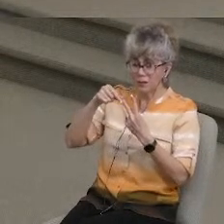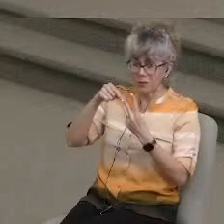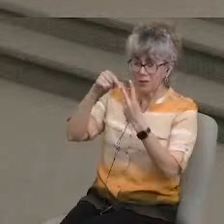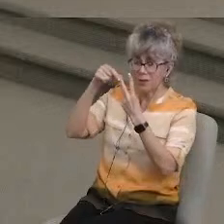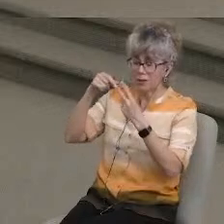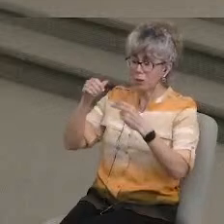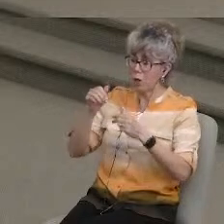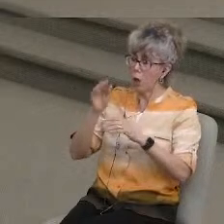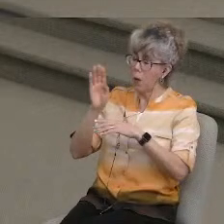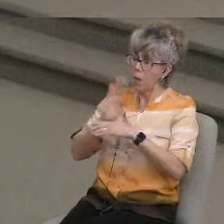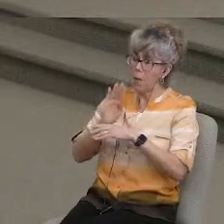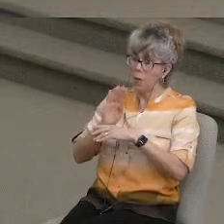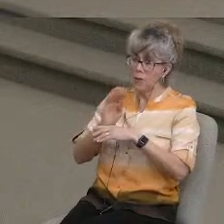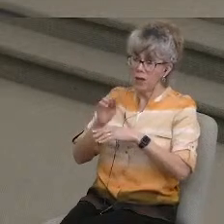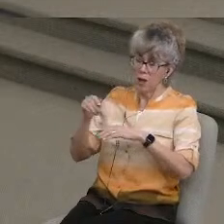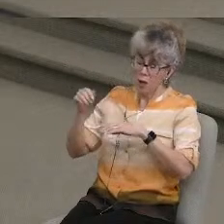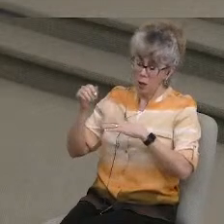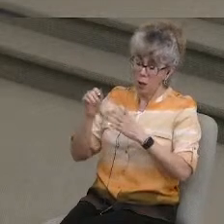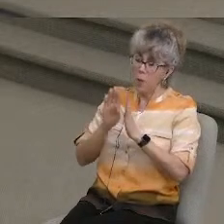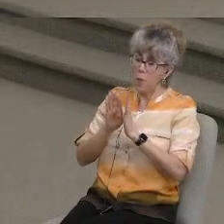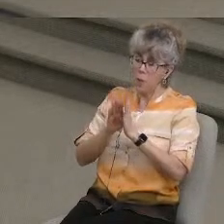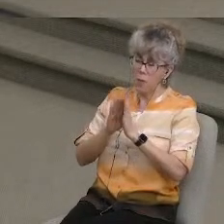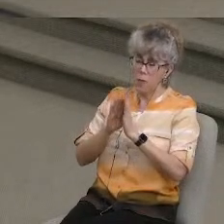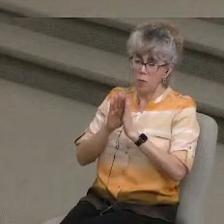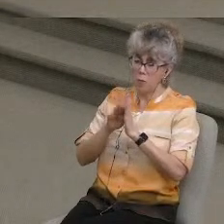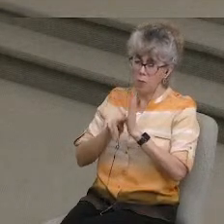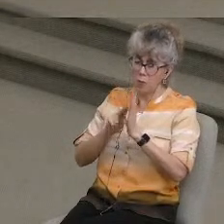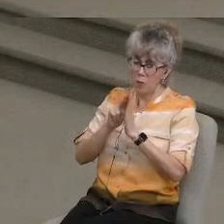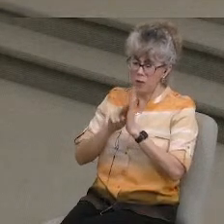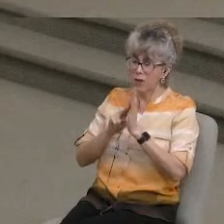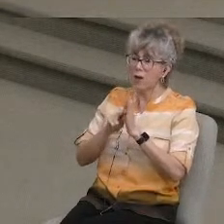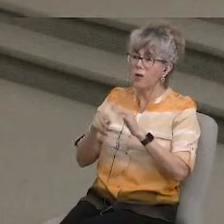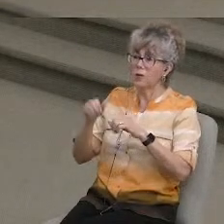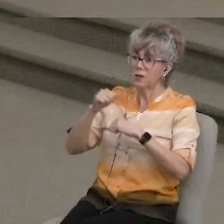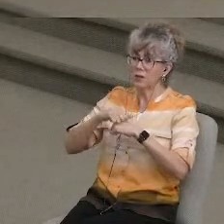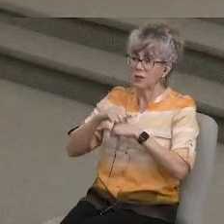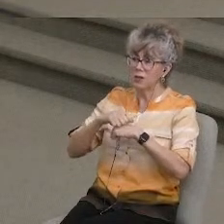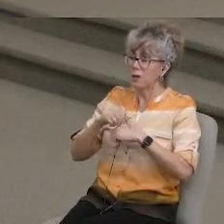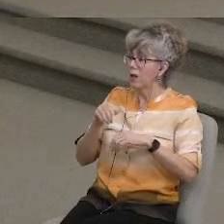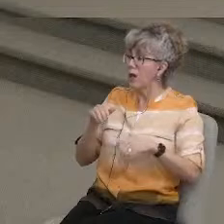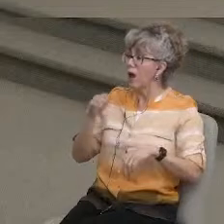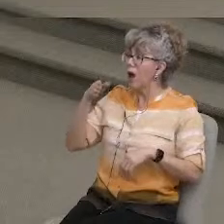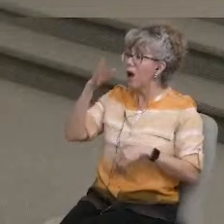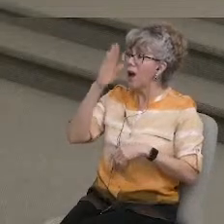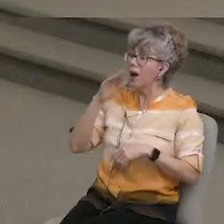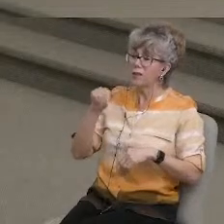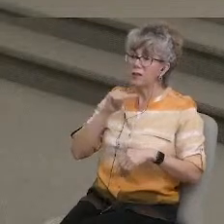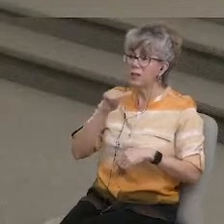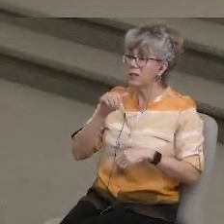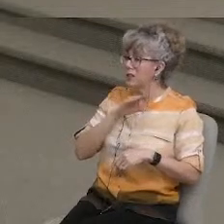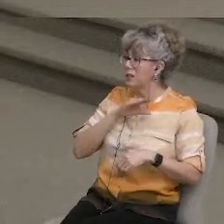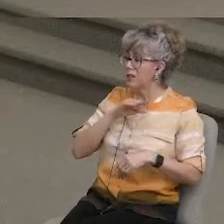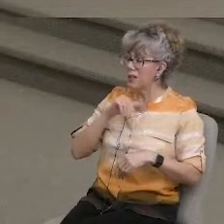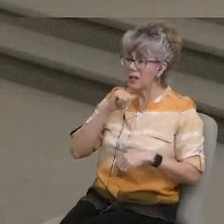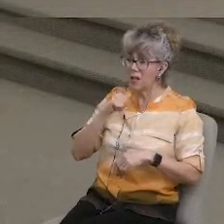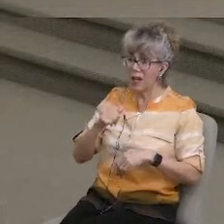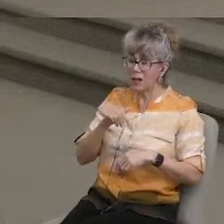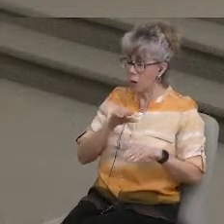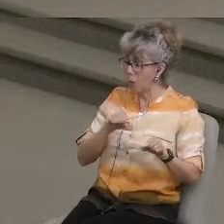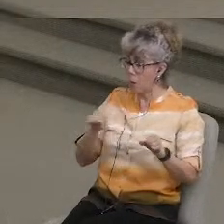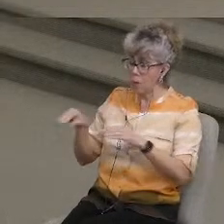that we often kind of take for granted or just assume. God did not move the stone so Jesus could get